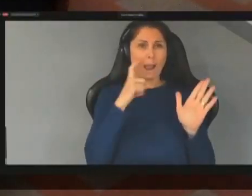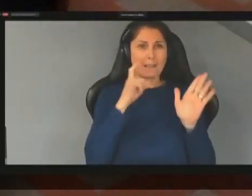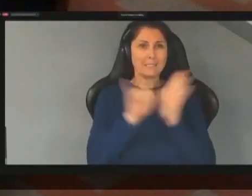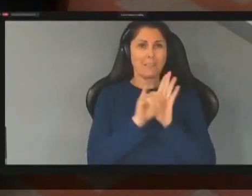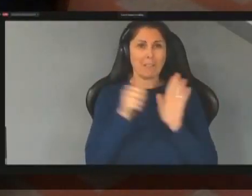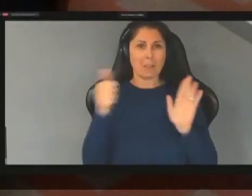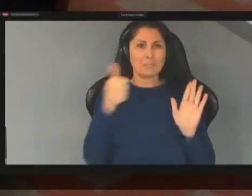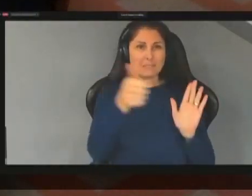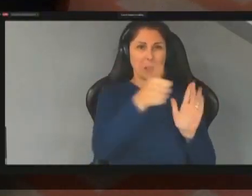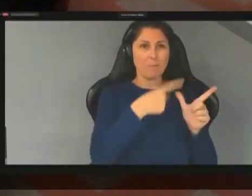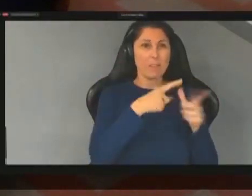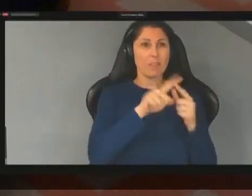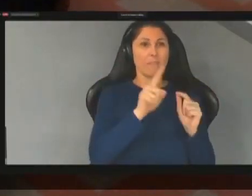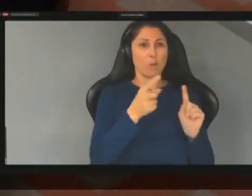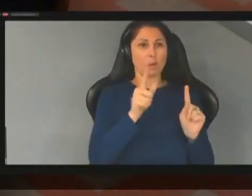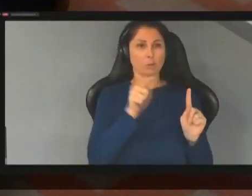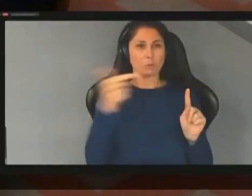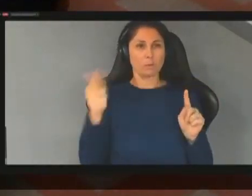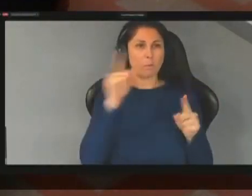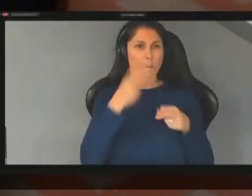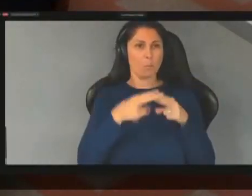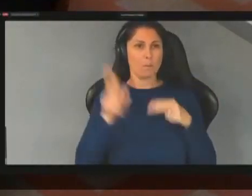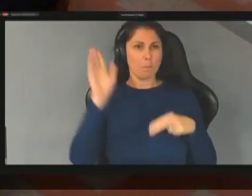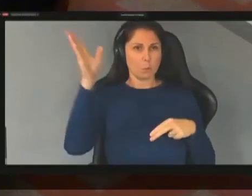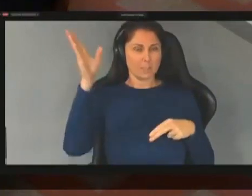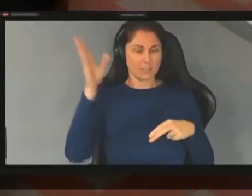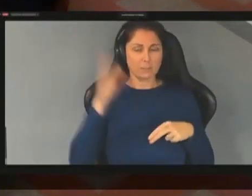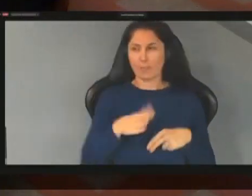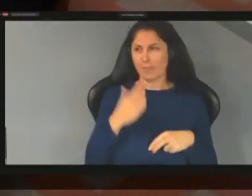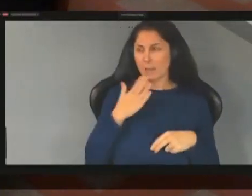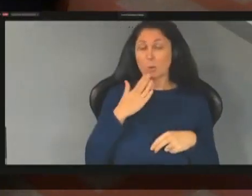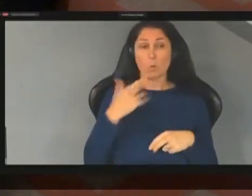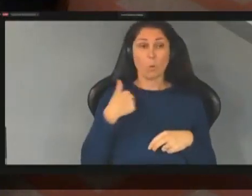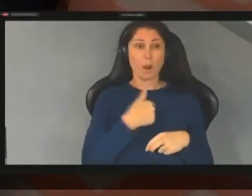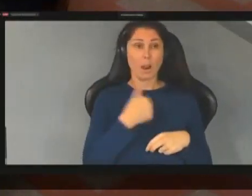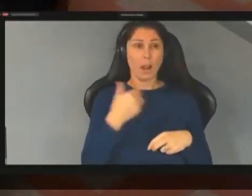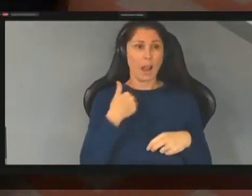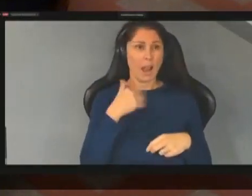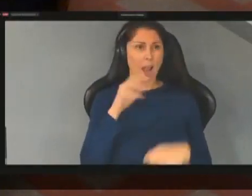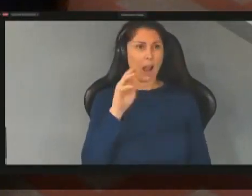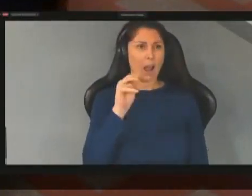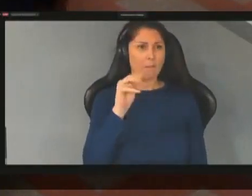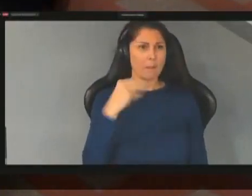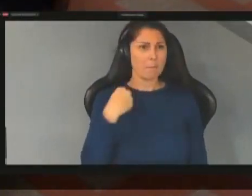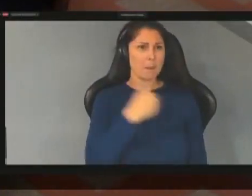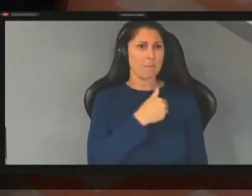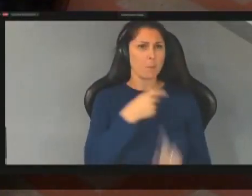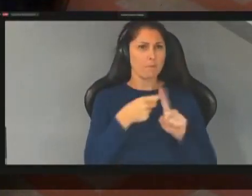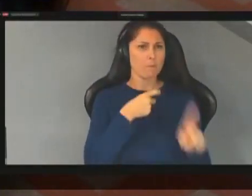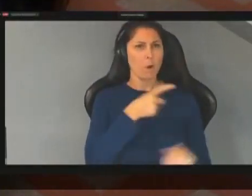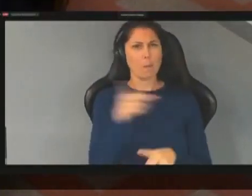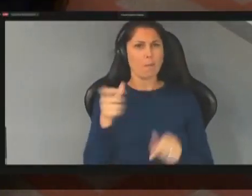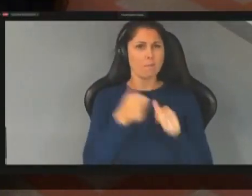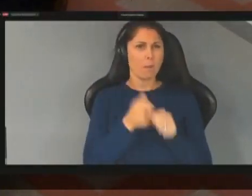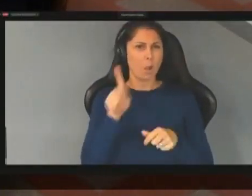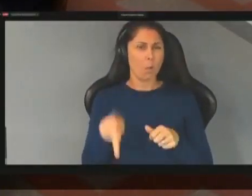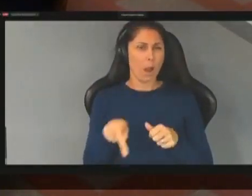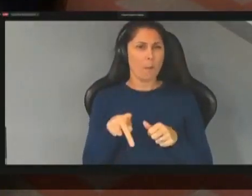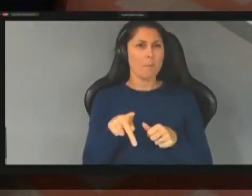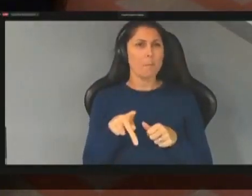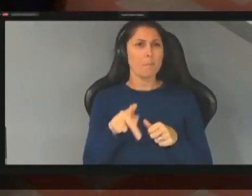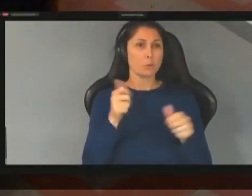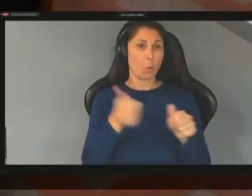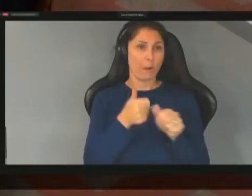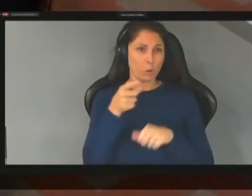it over to you for a brief presentation. Thank you. And then we'll have Marimba from, follow up with her. We'll just go after her.